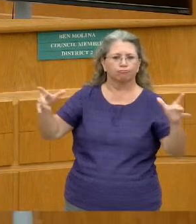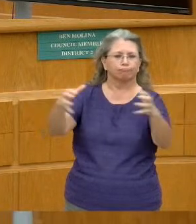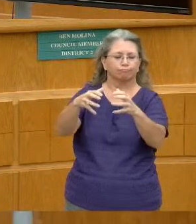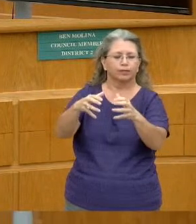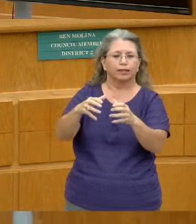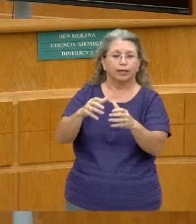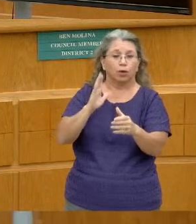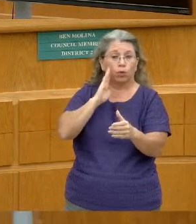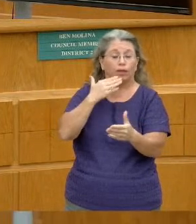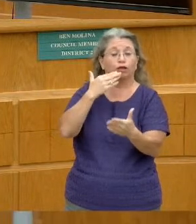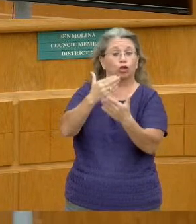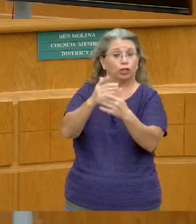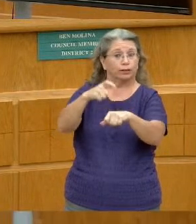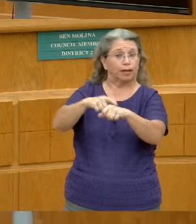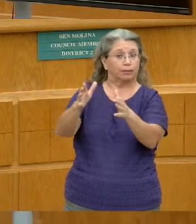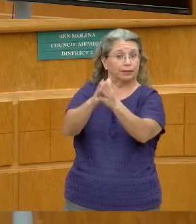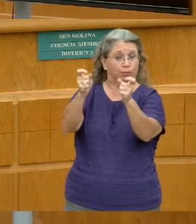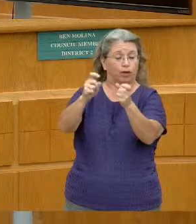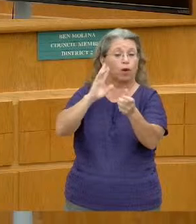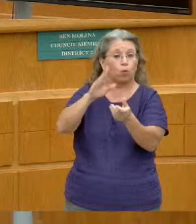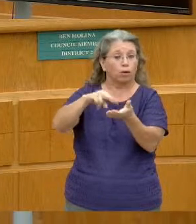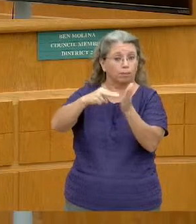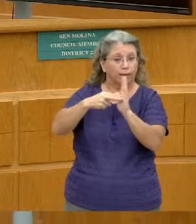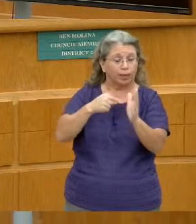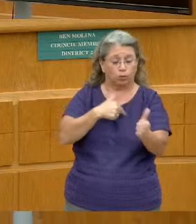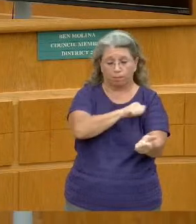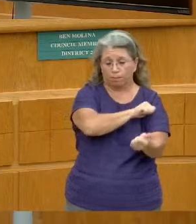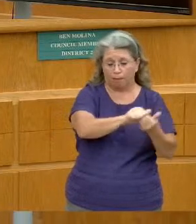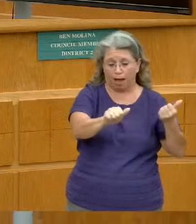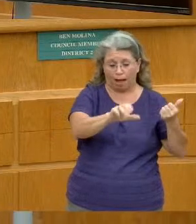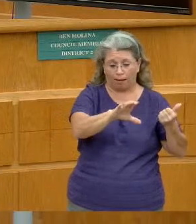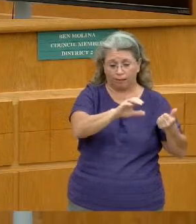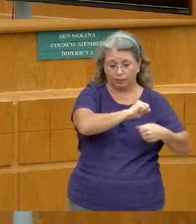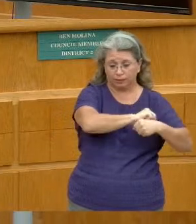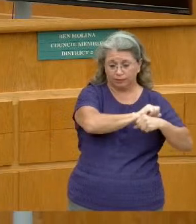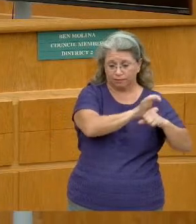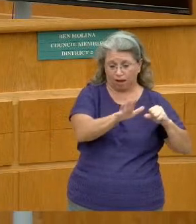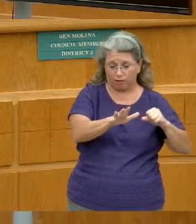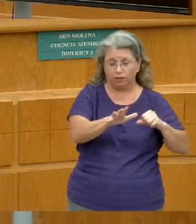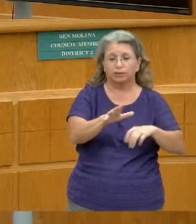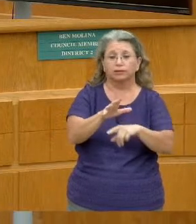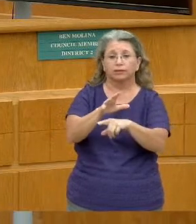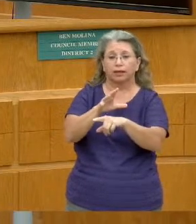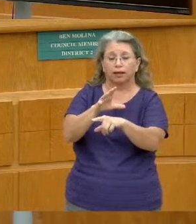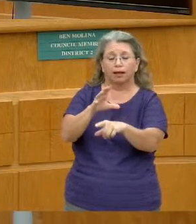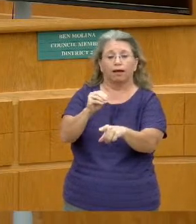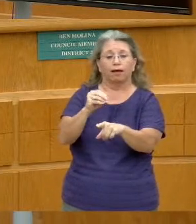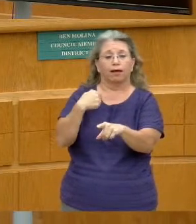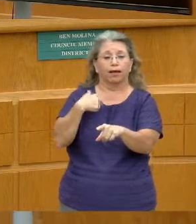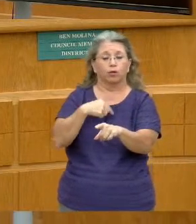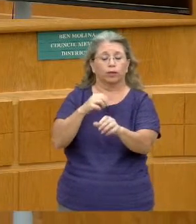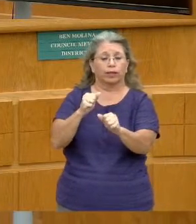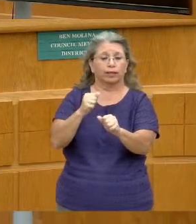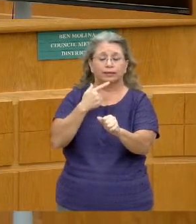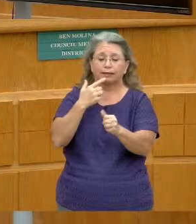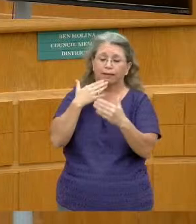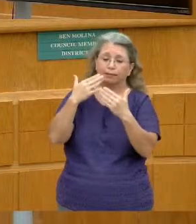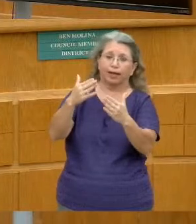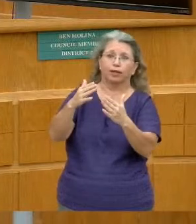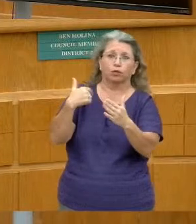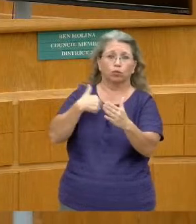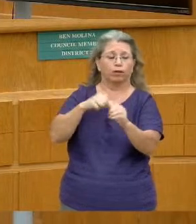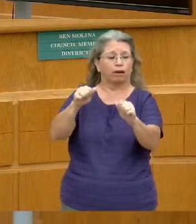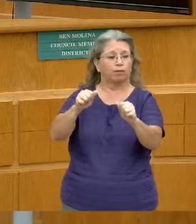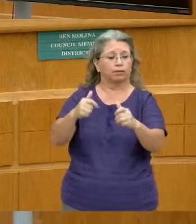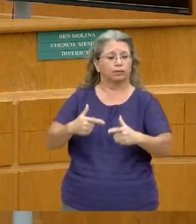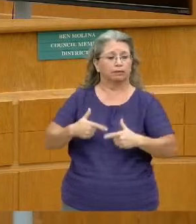COVID, and we can just, again, say thank you for being able to live in America and celebrate the 4th